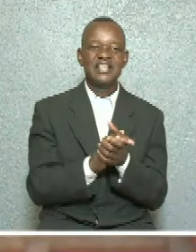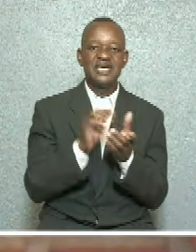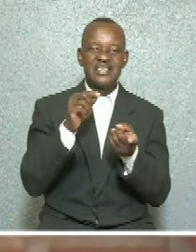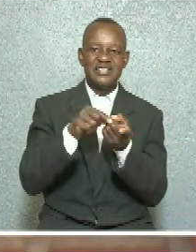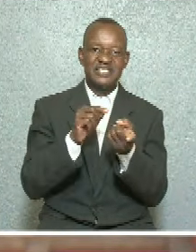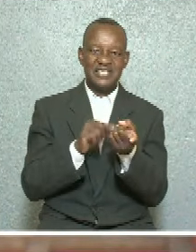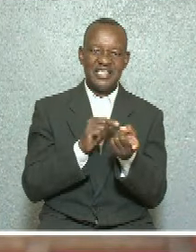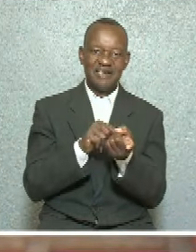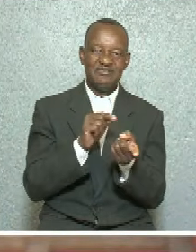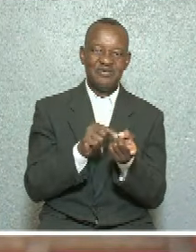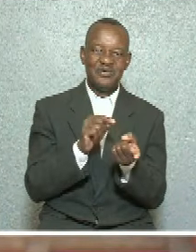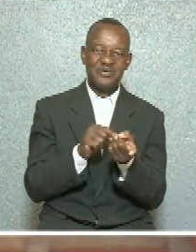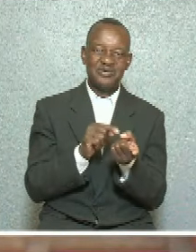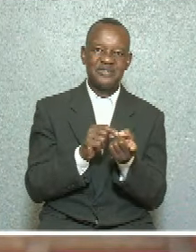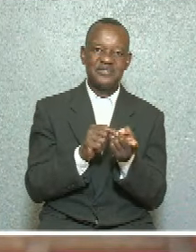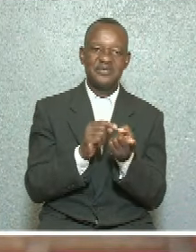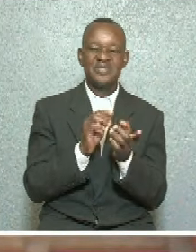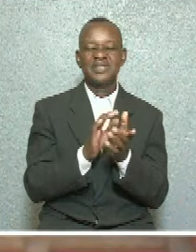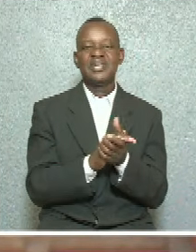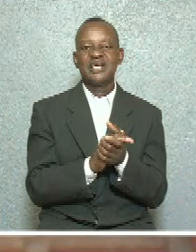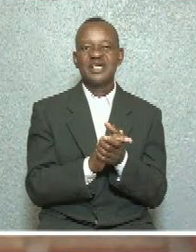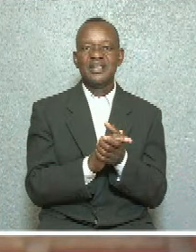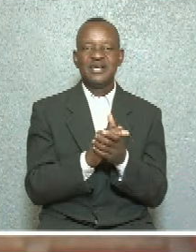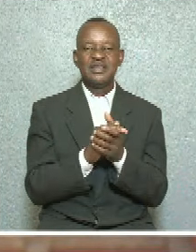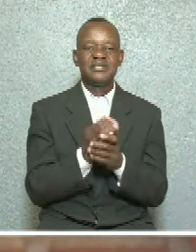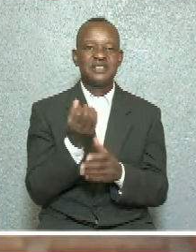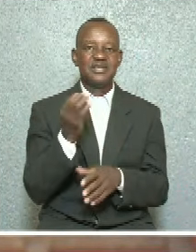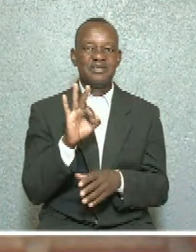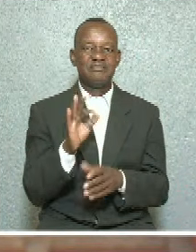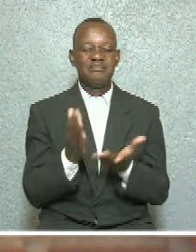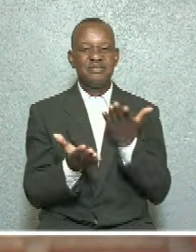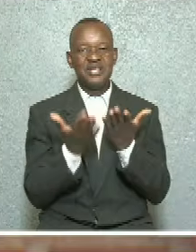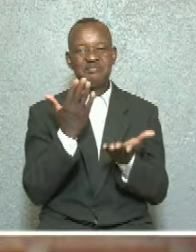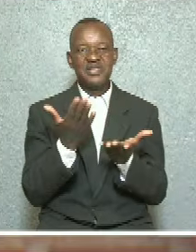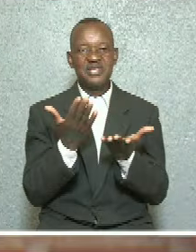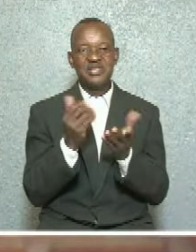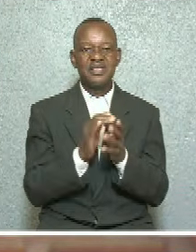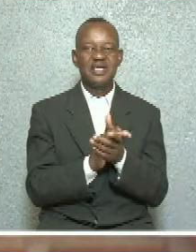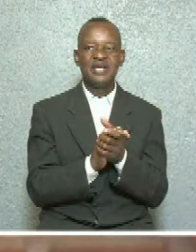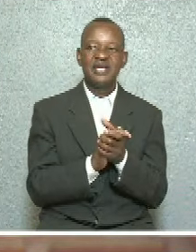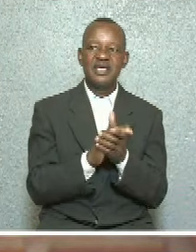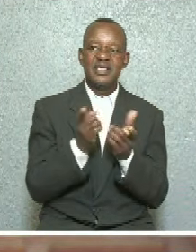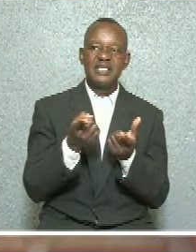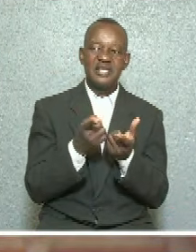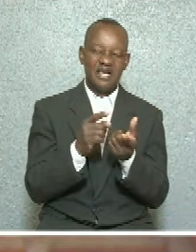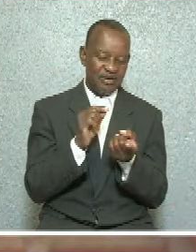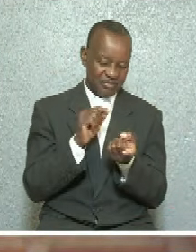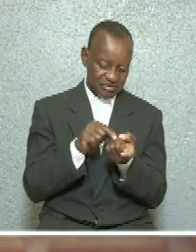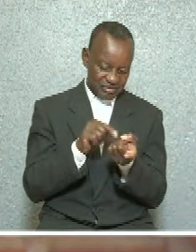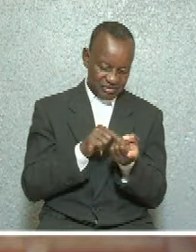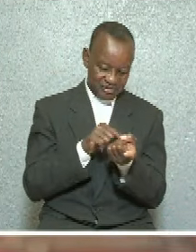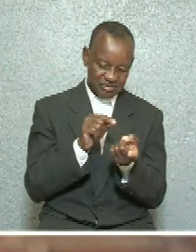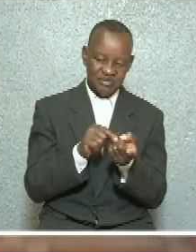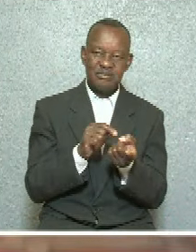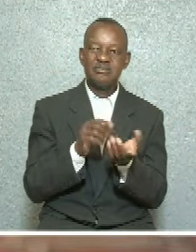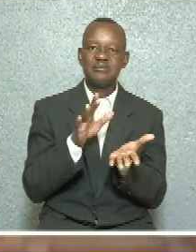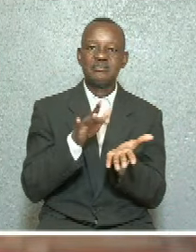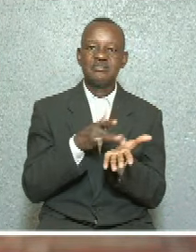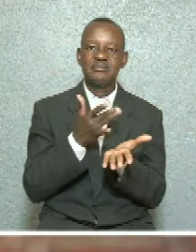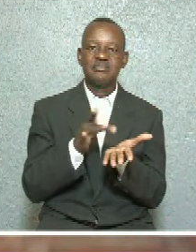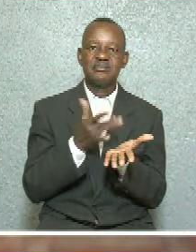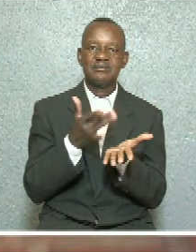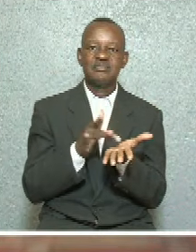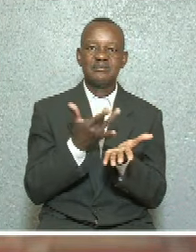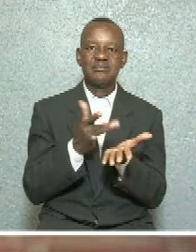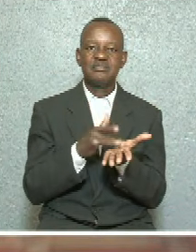there's no network, when your cell phone has data or doesn't have data, computers,